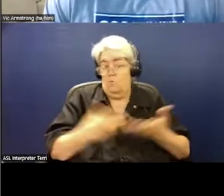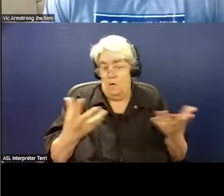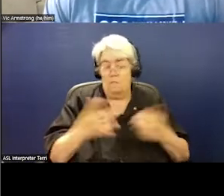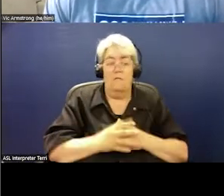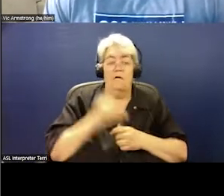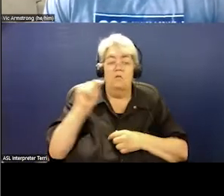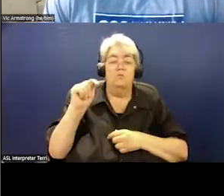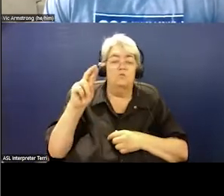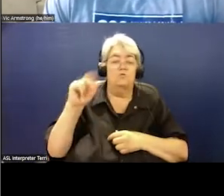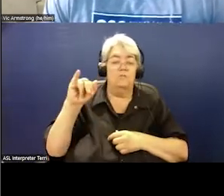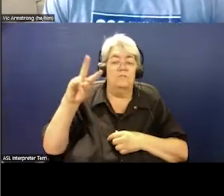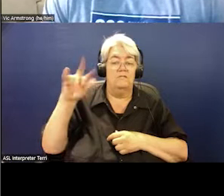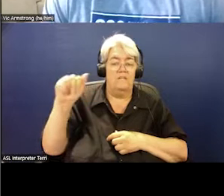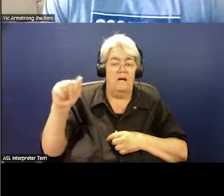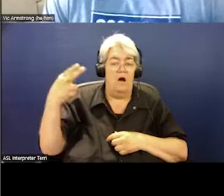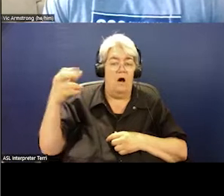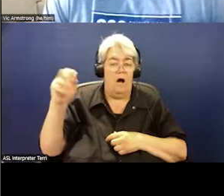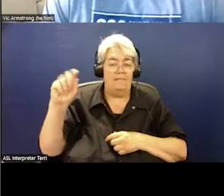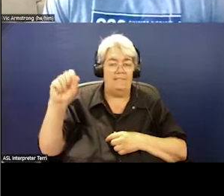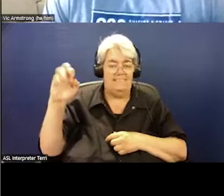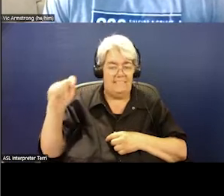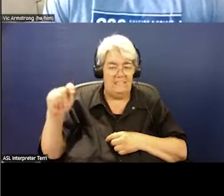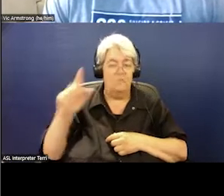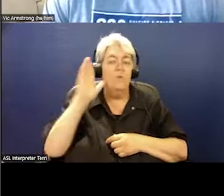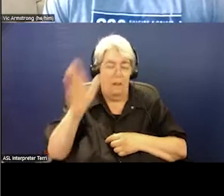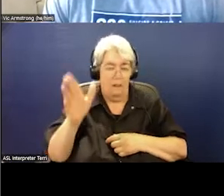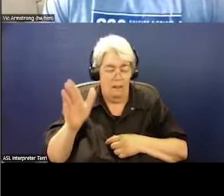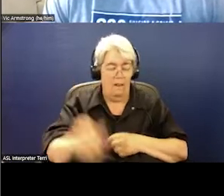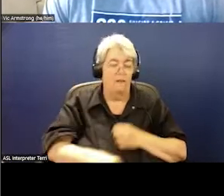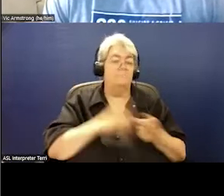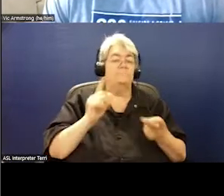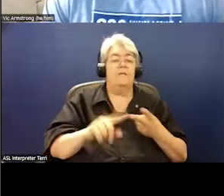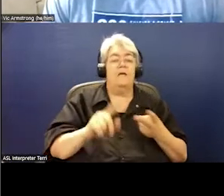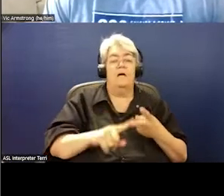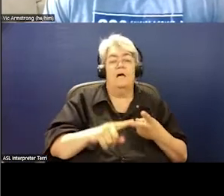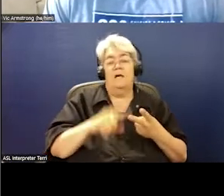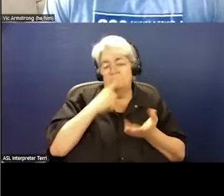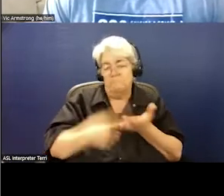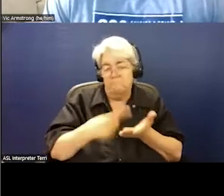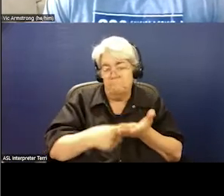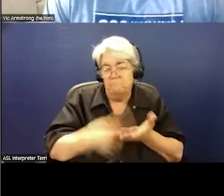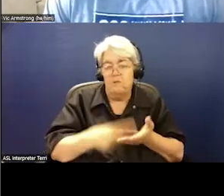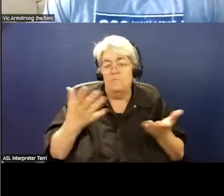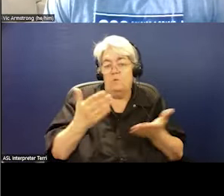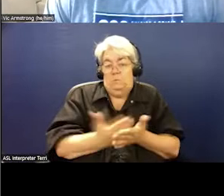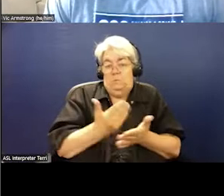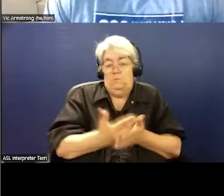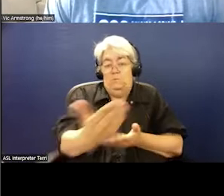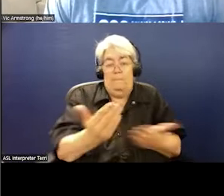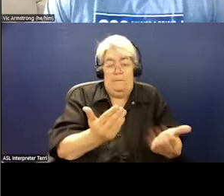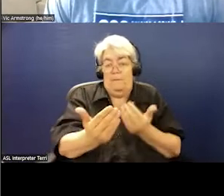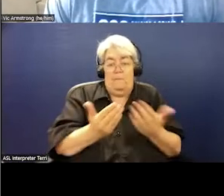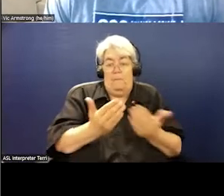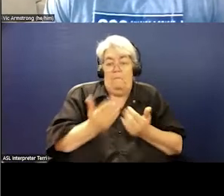hot seat. We will be talking about some of the things that are coming up soon. We'll be talking